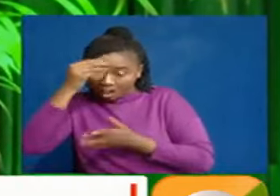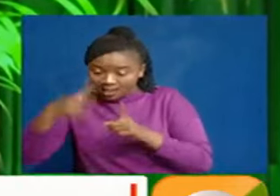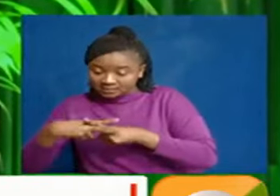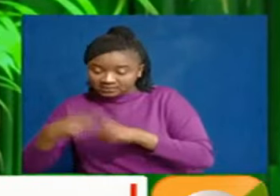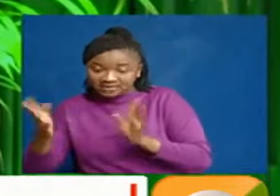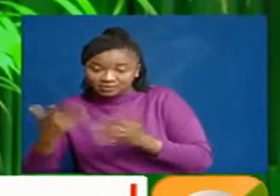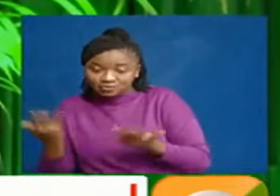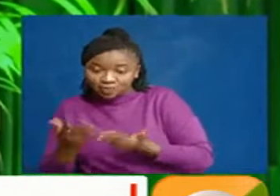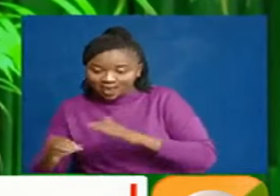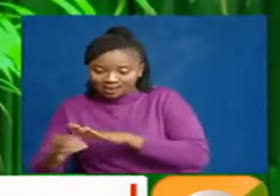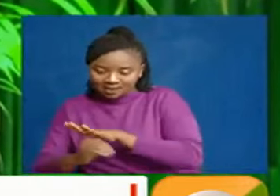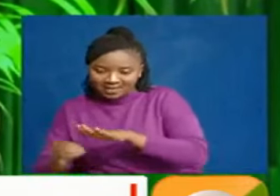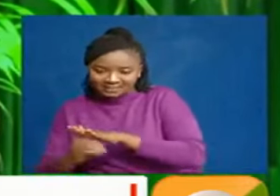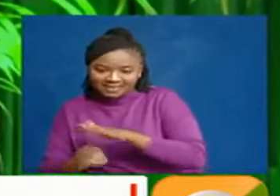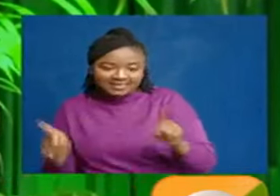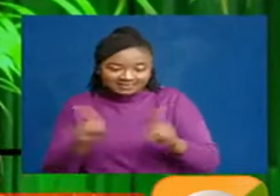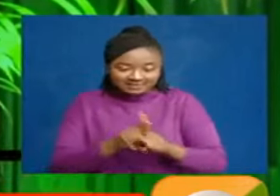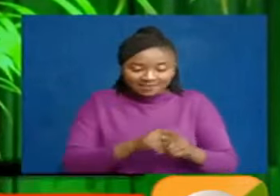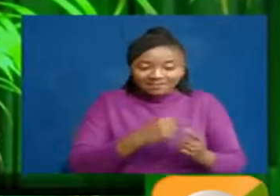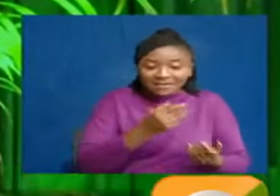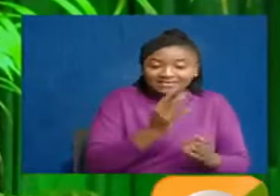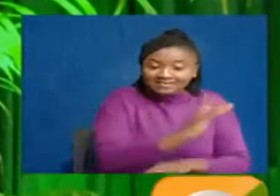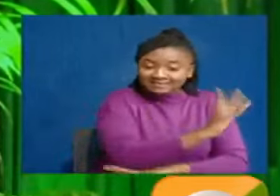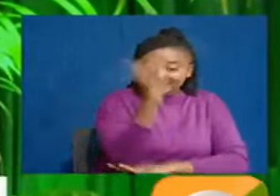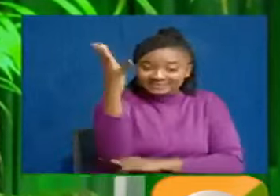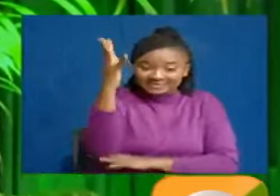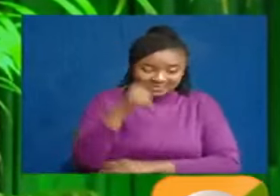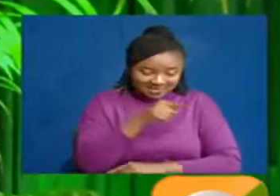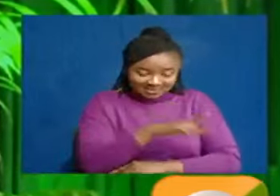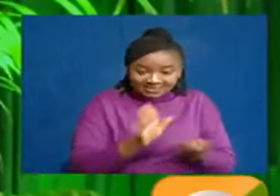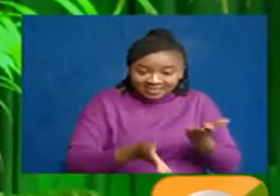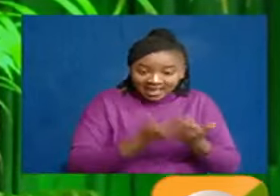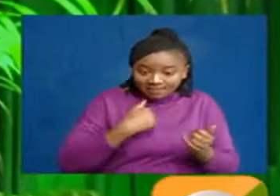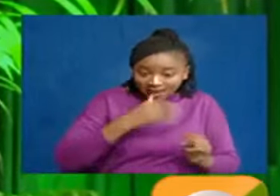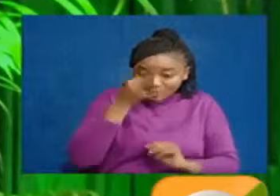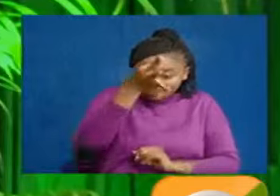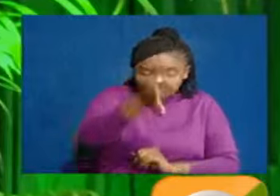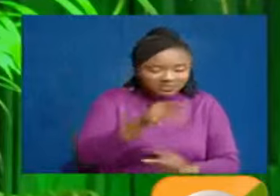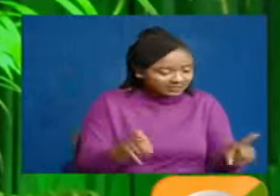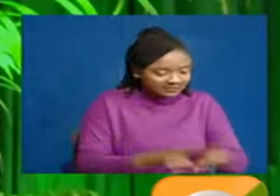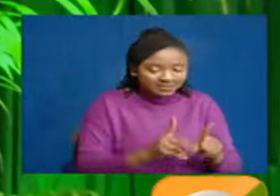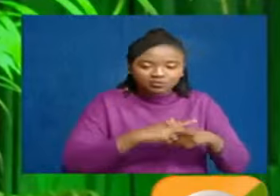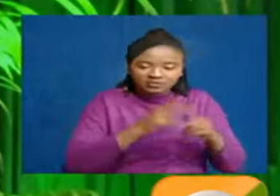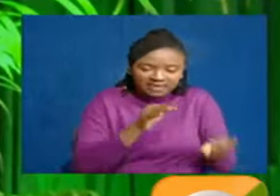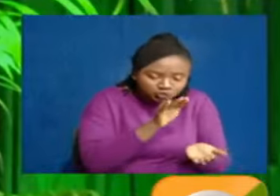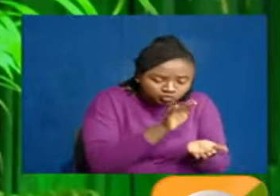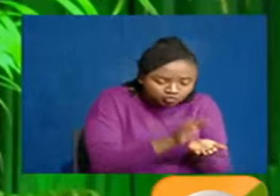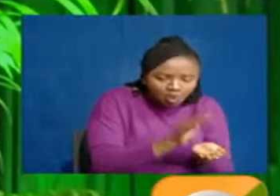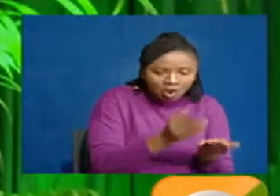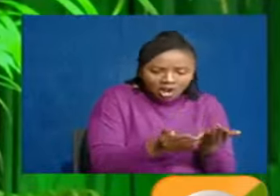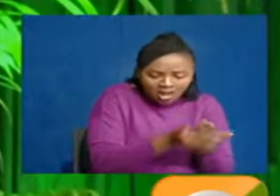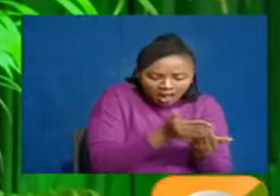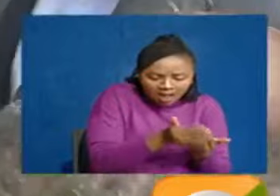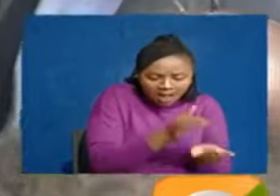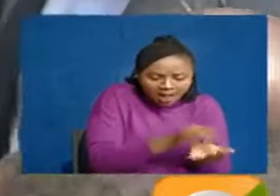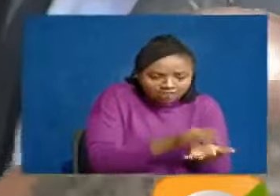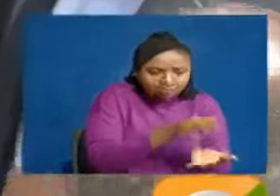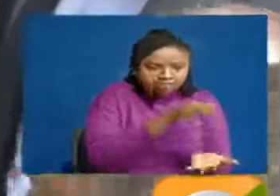two very important anchors of the future, which is environment, and our